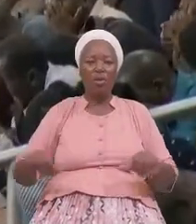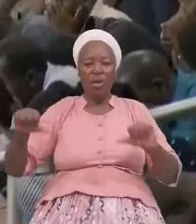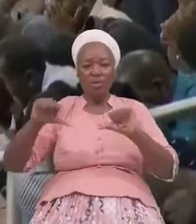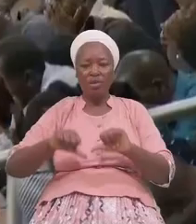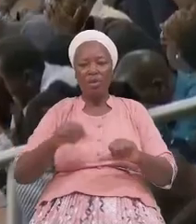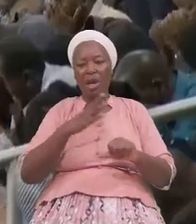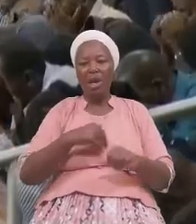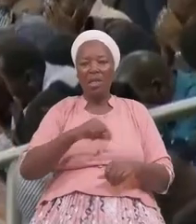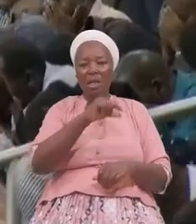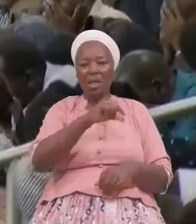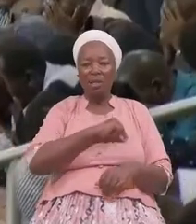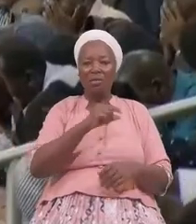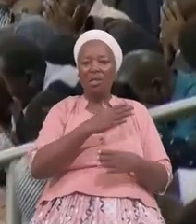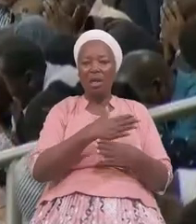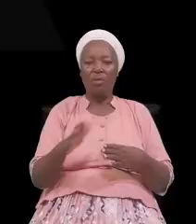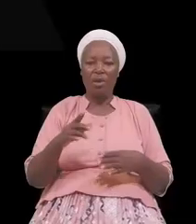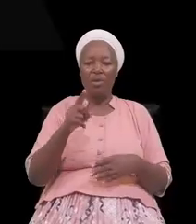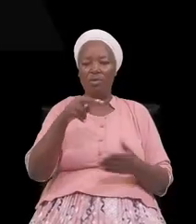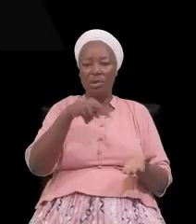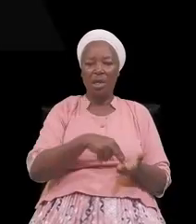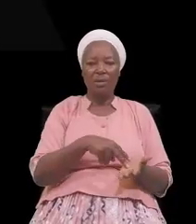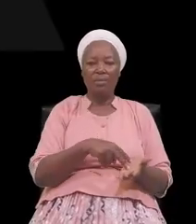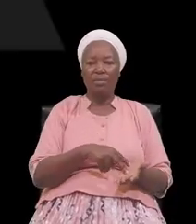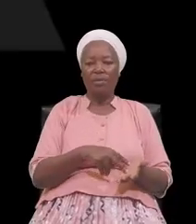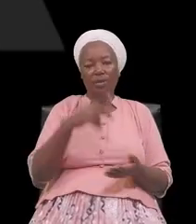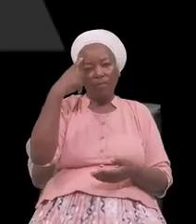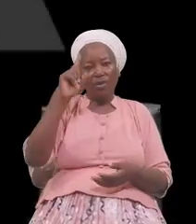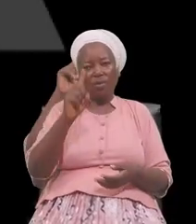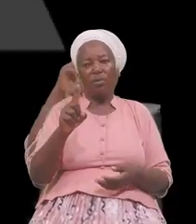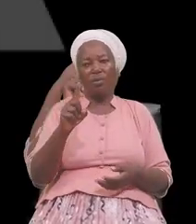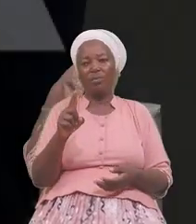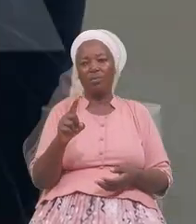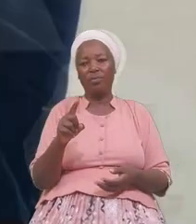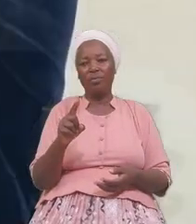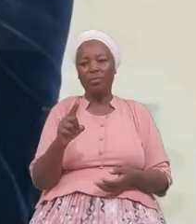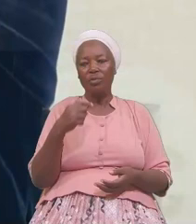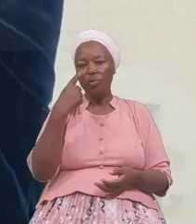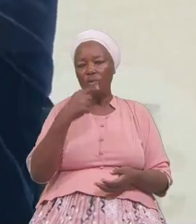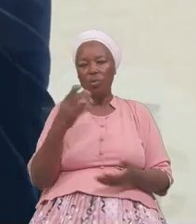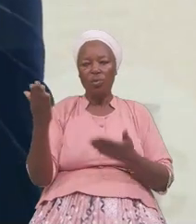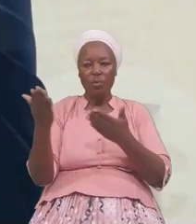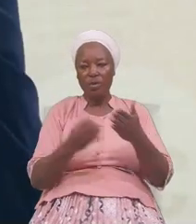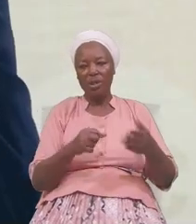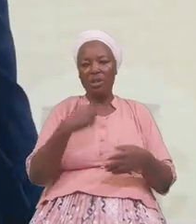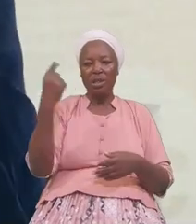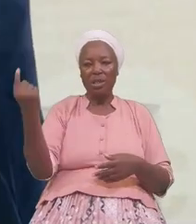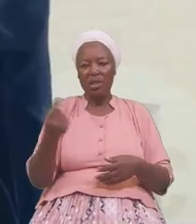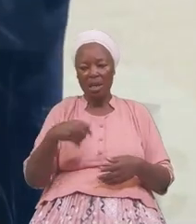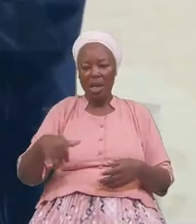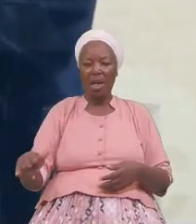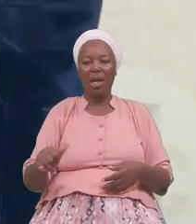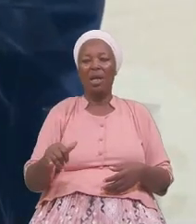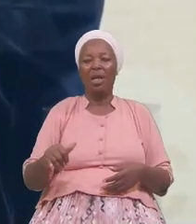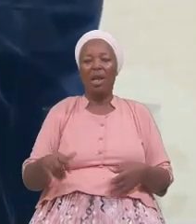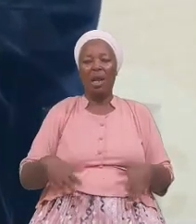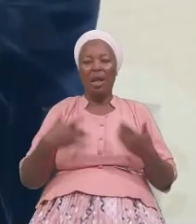and guilt away. You stand up for the one who brings eternal life